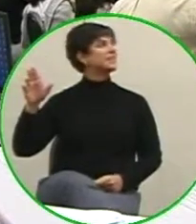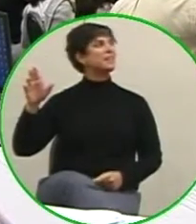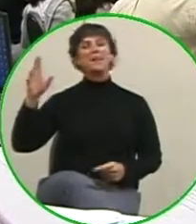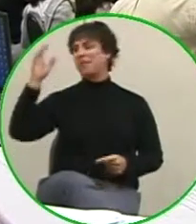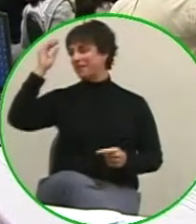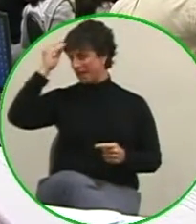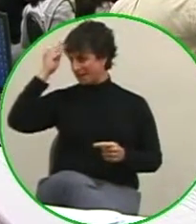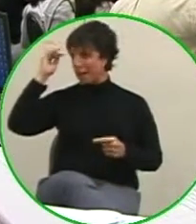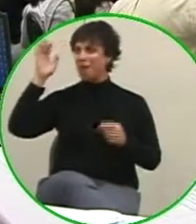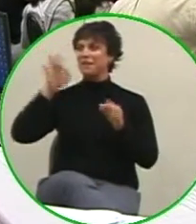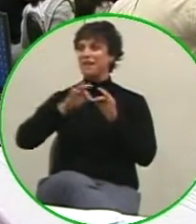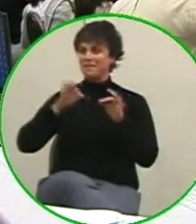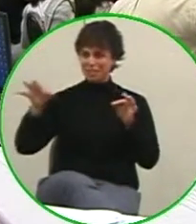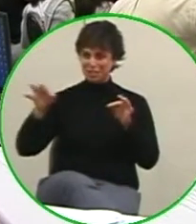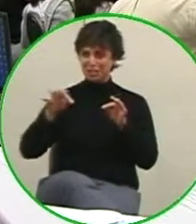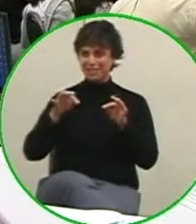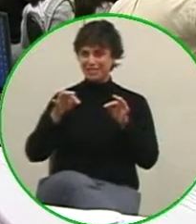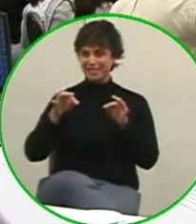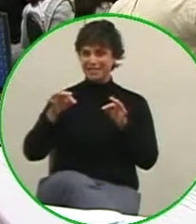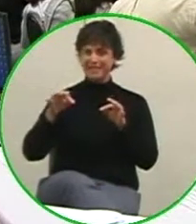Think about the definition.